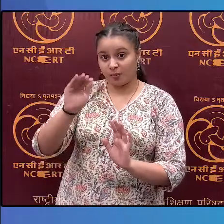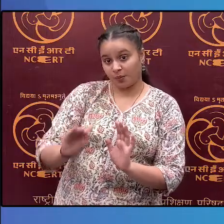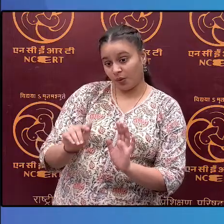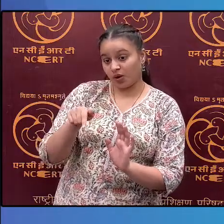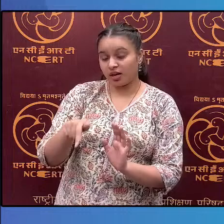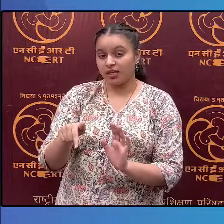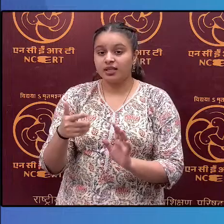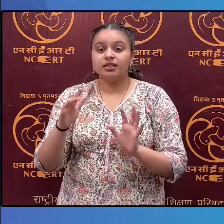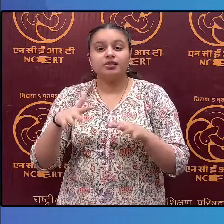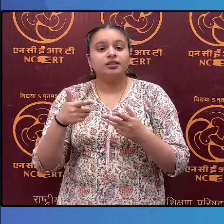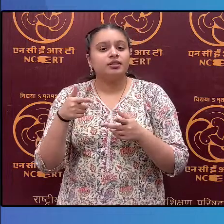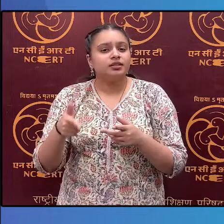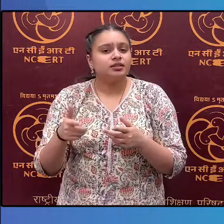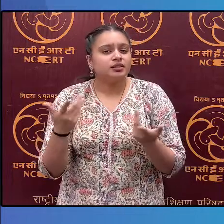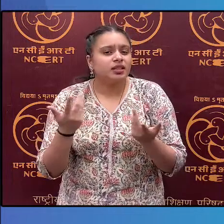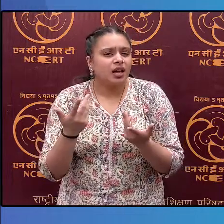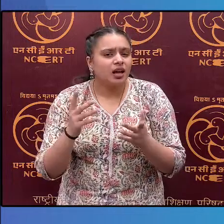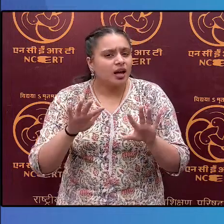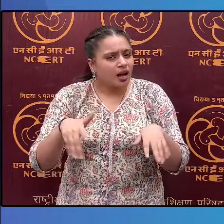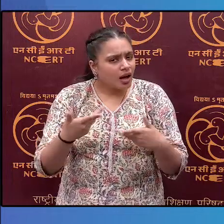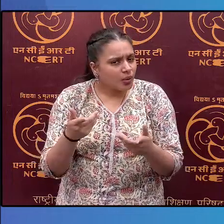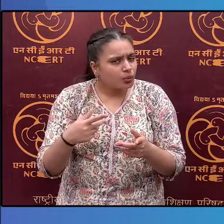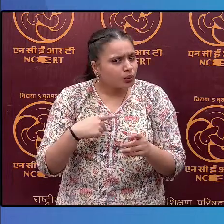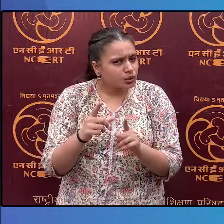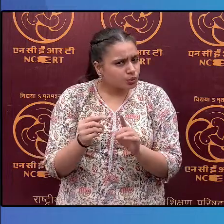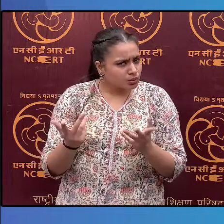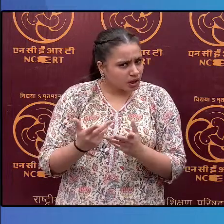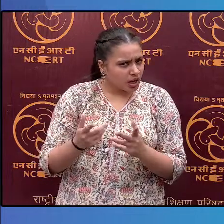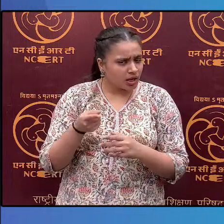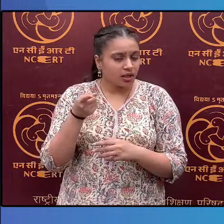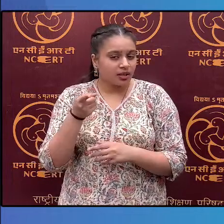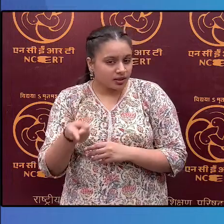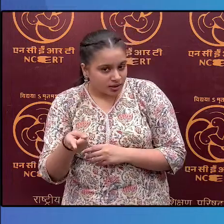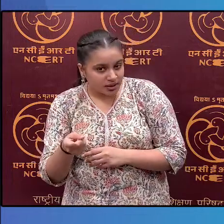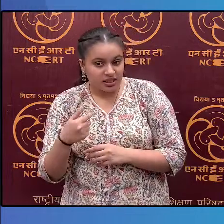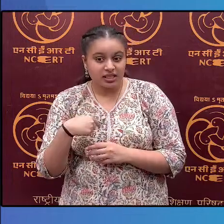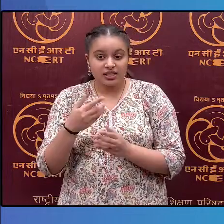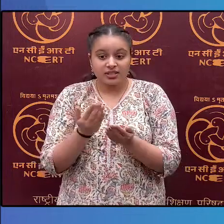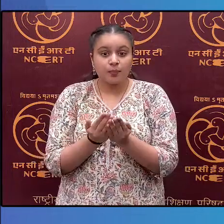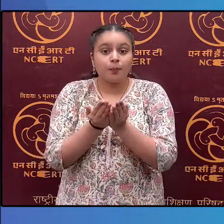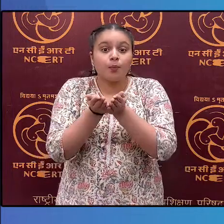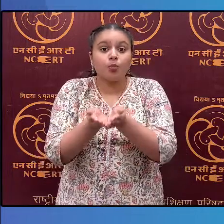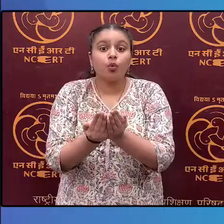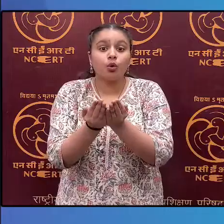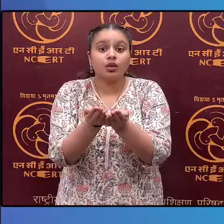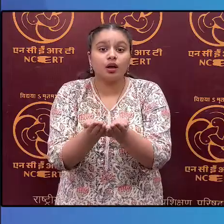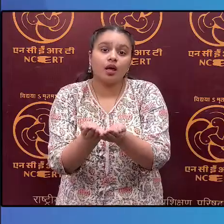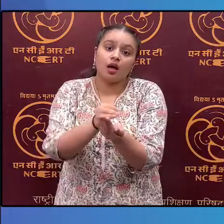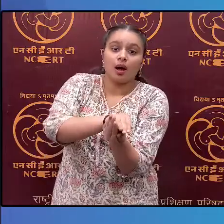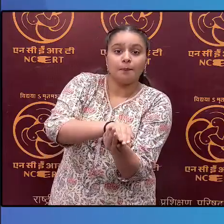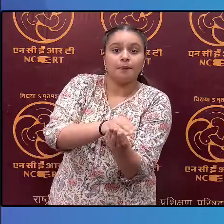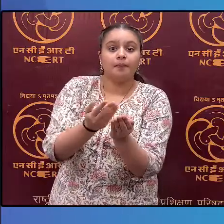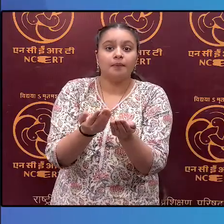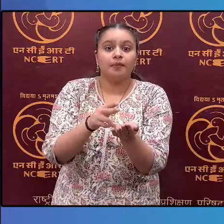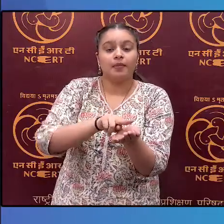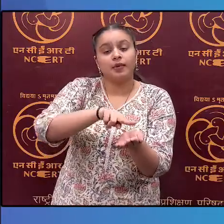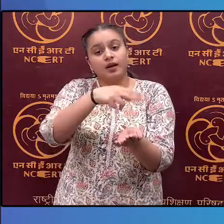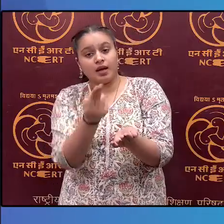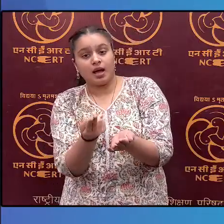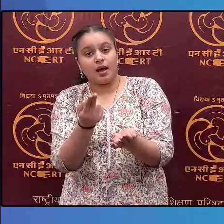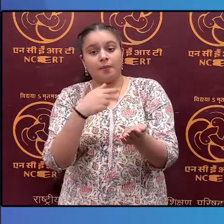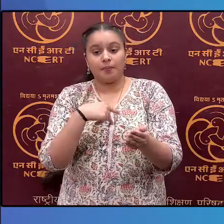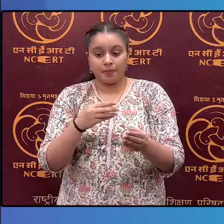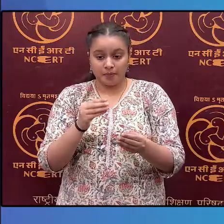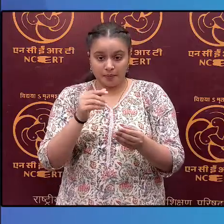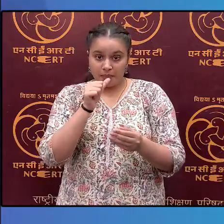we can get also that he is naughty, what he is doing is he is overturning Meena's boat into the water. He is pushing the boats into